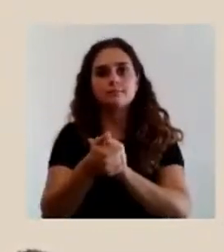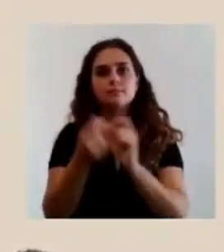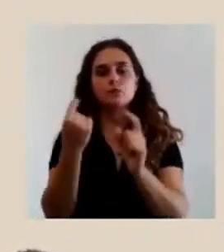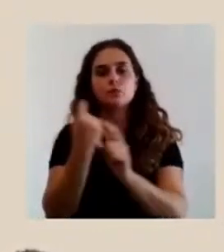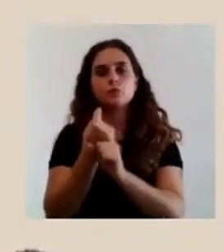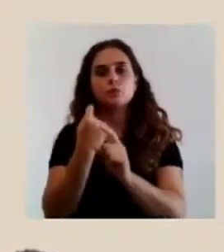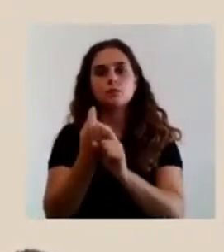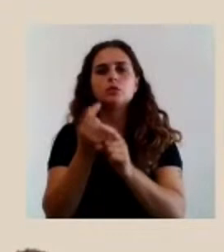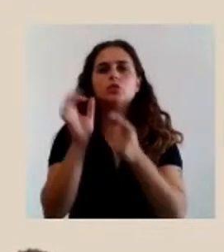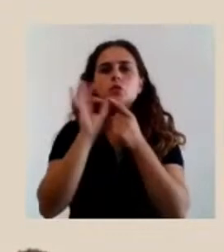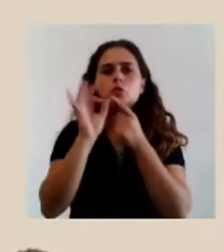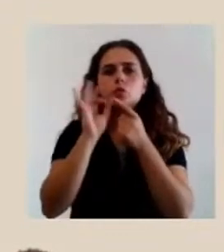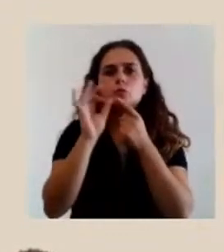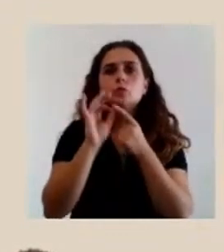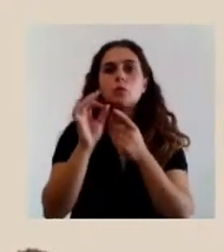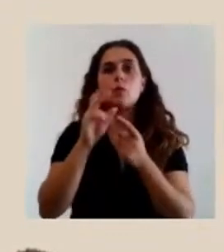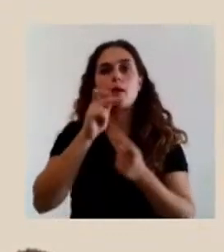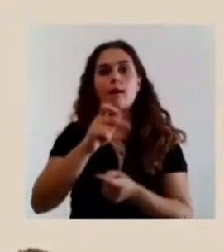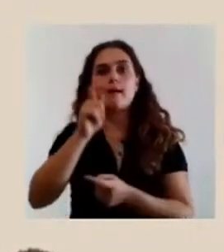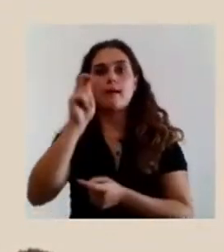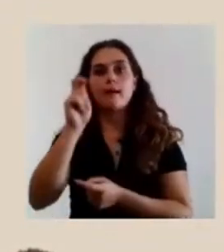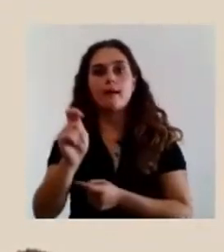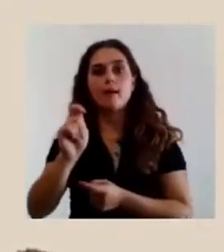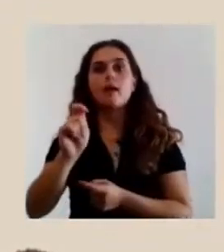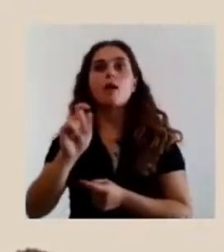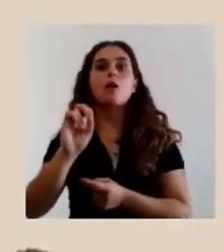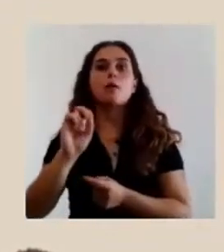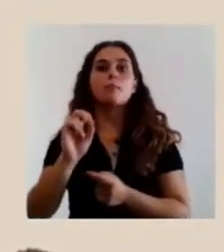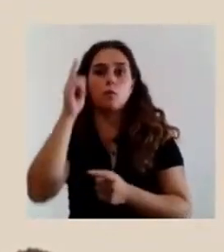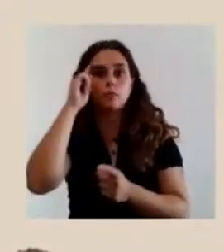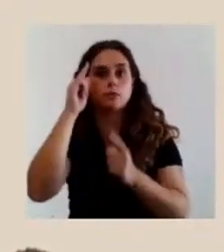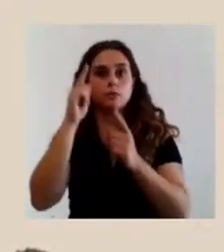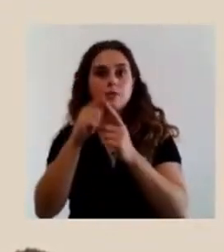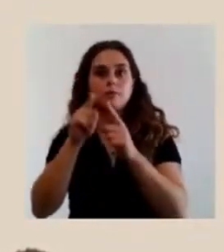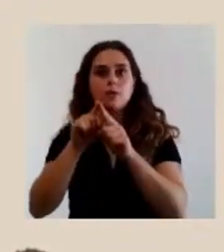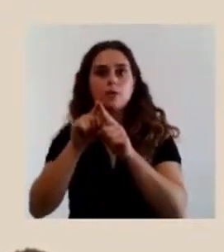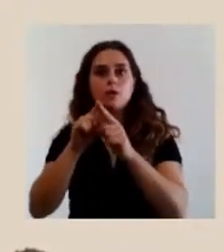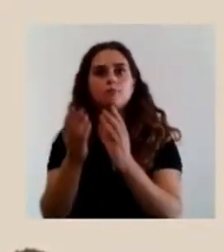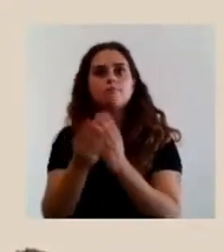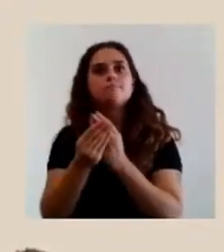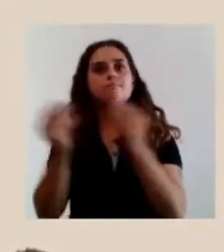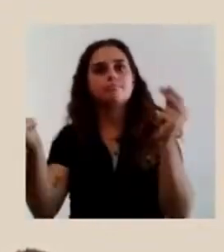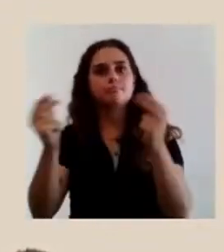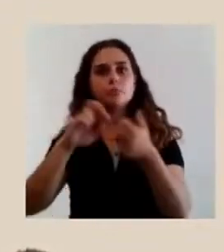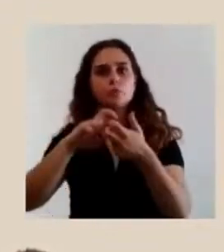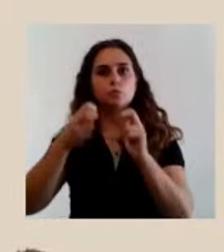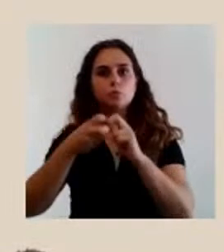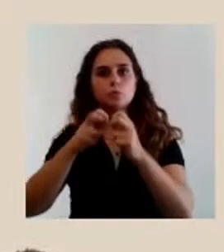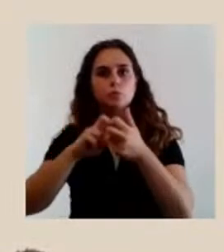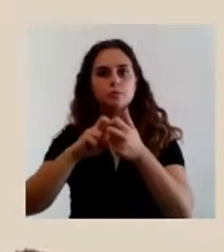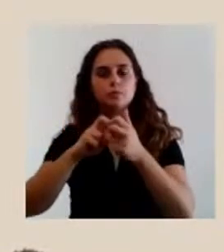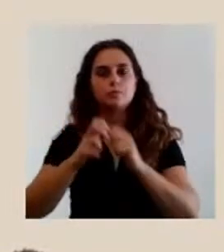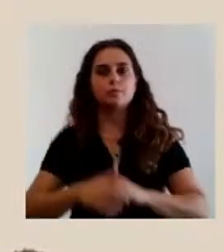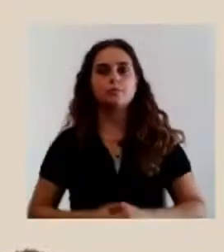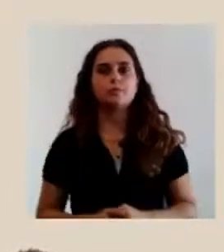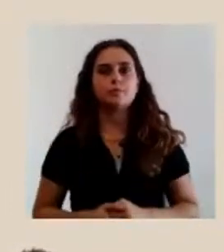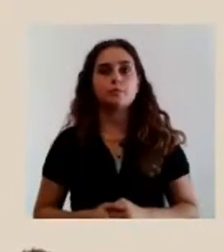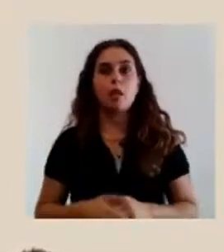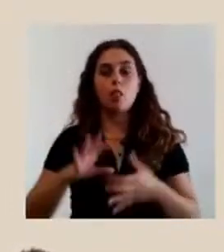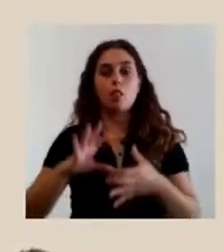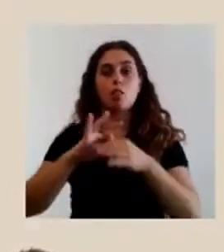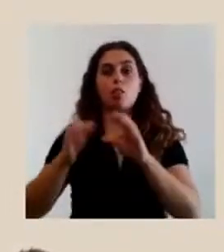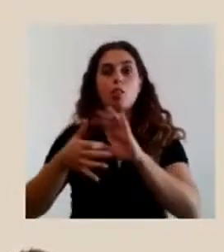particularly with the use of artificial intelligence or AI to overcome our decision problems. The